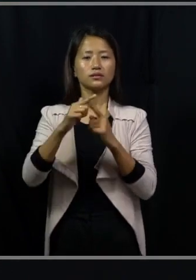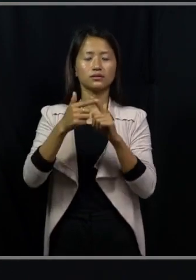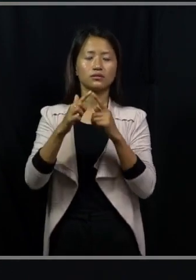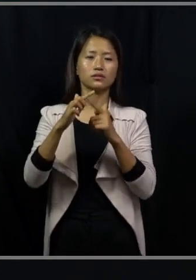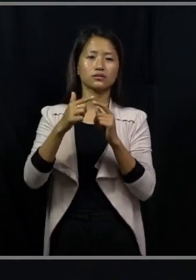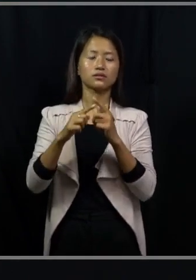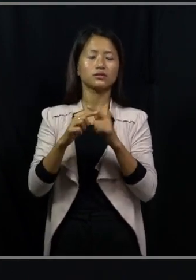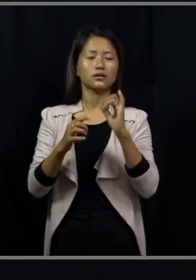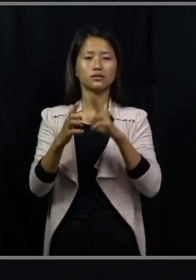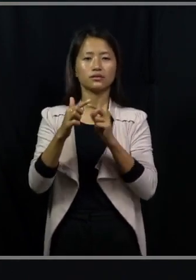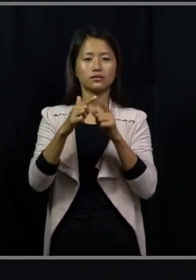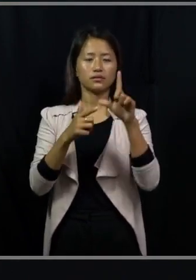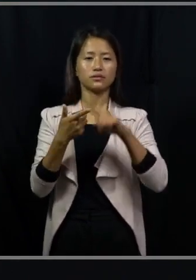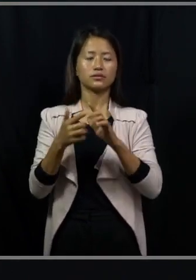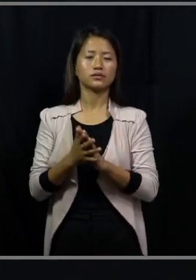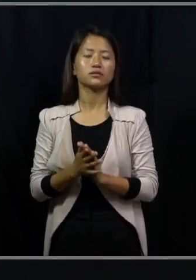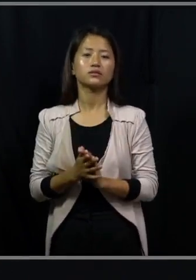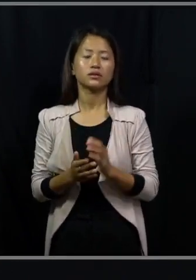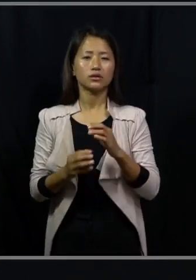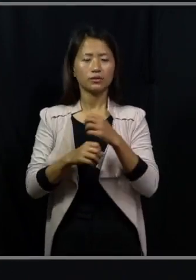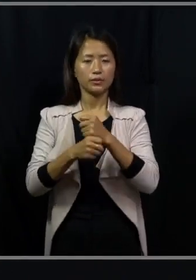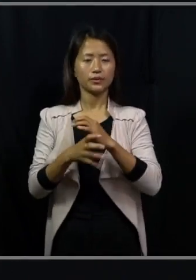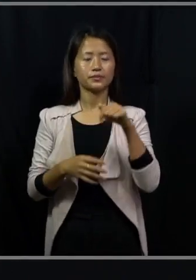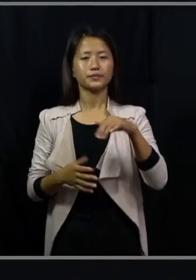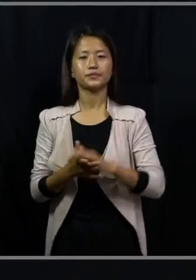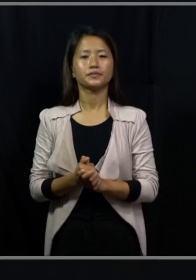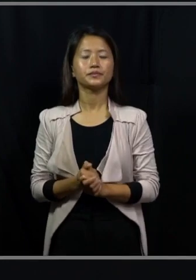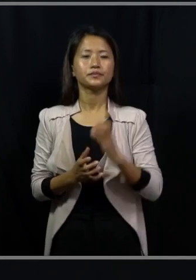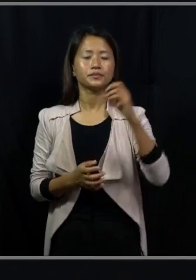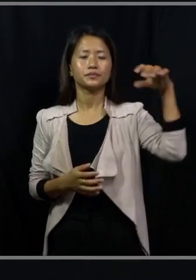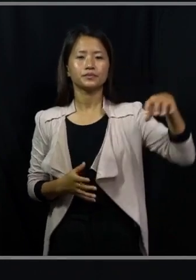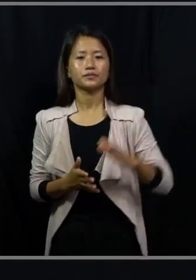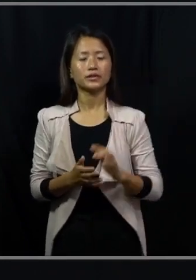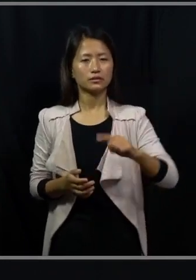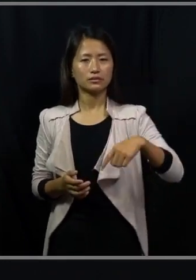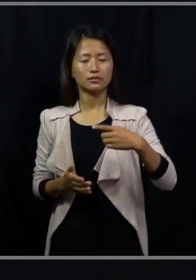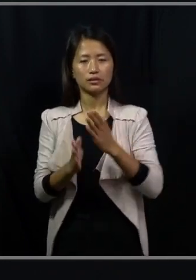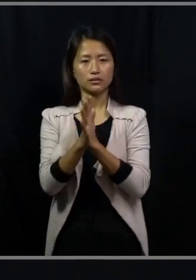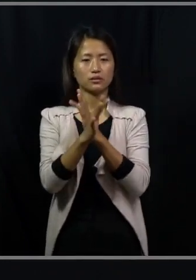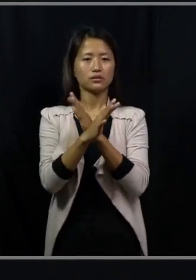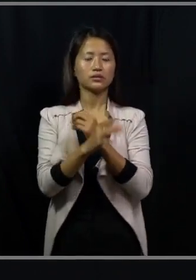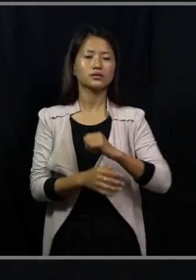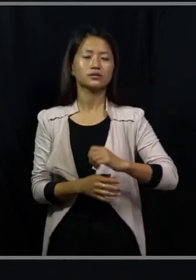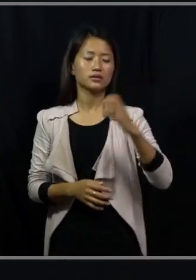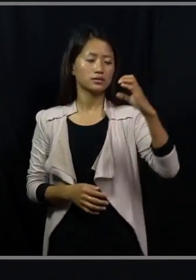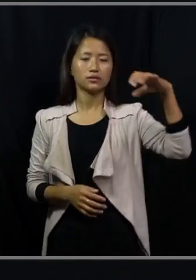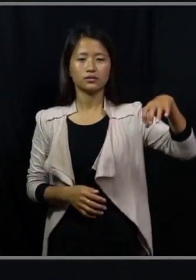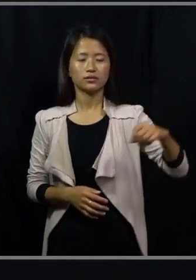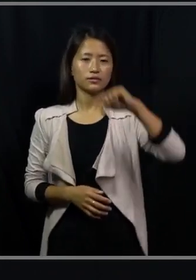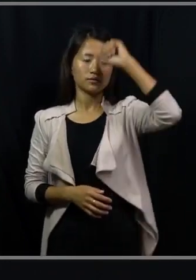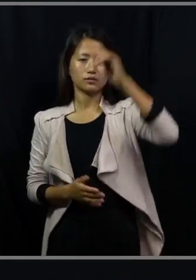also manufactured here. And now we will discuss about the early cities of India.